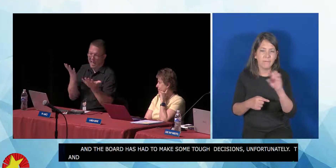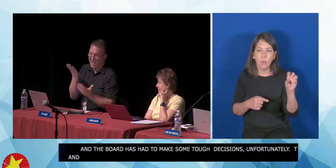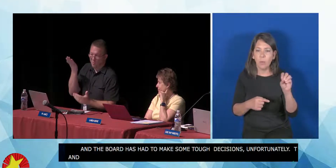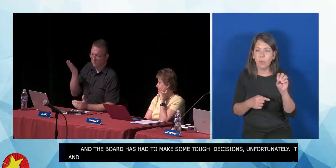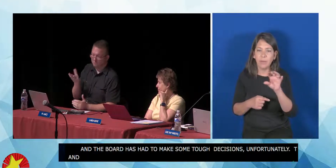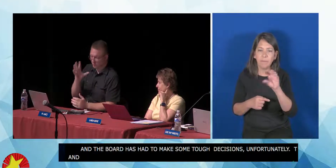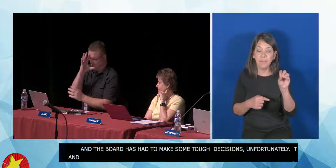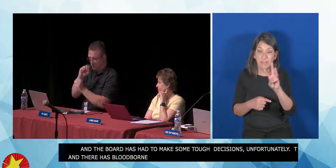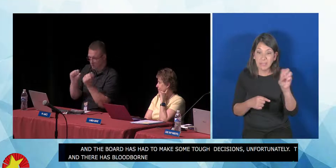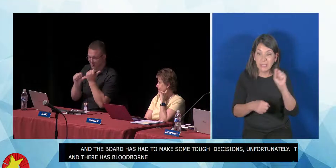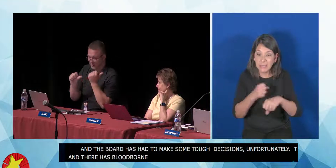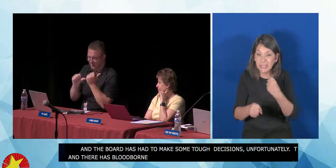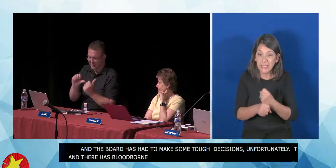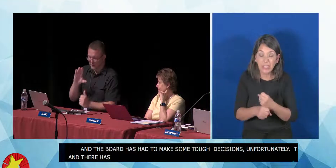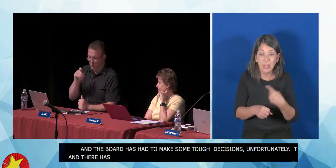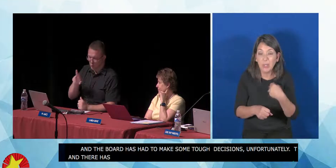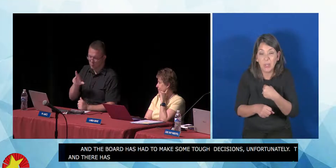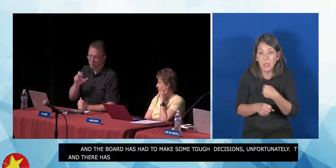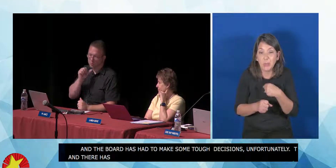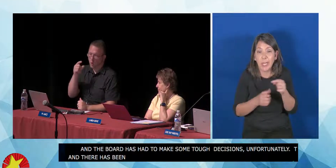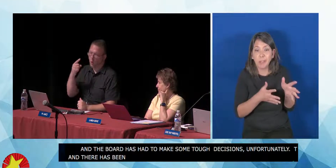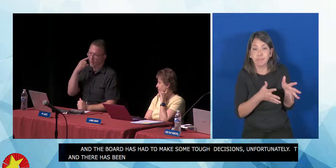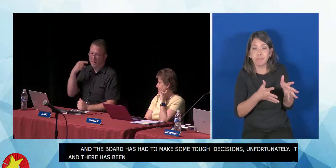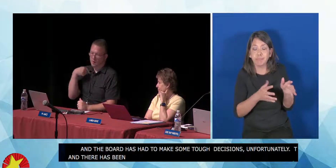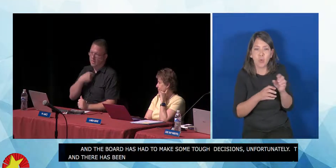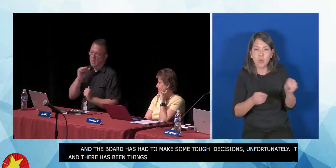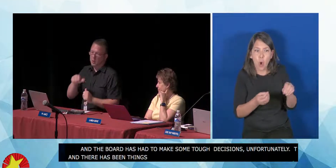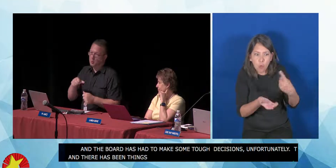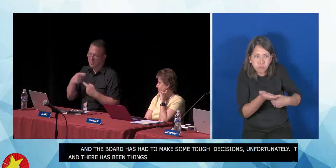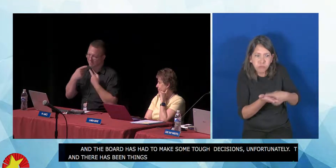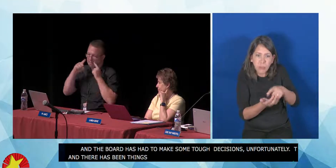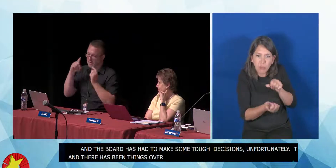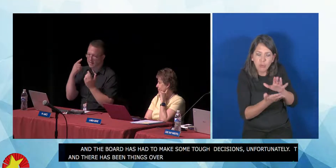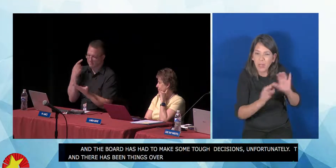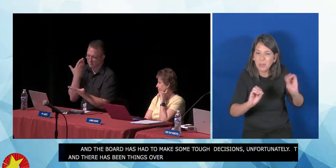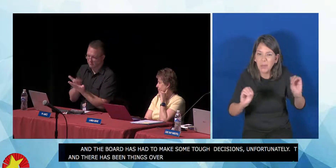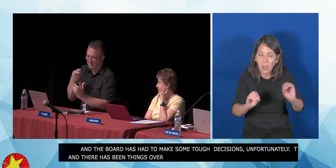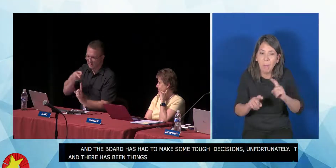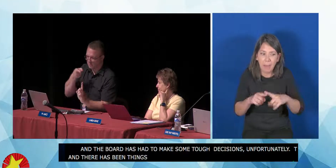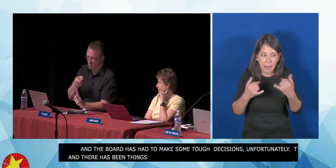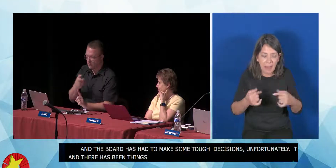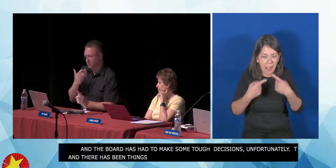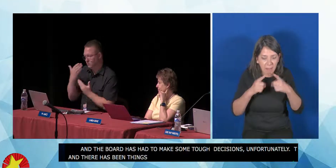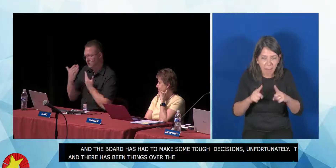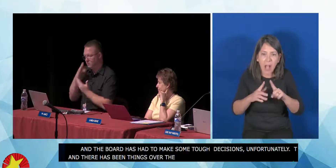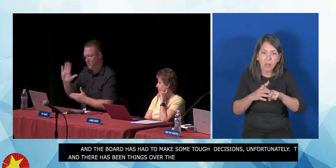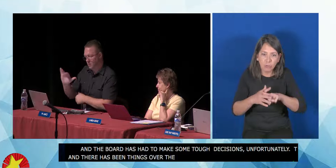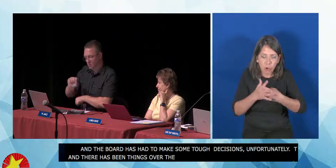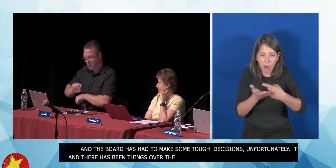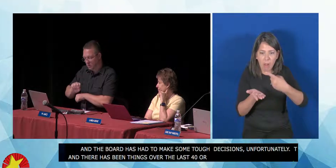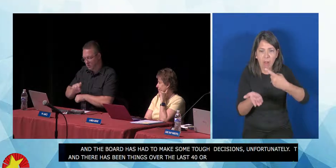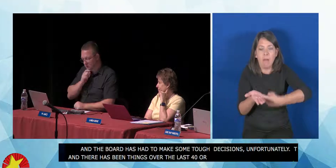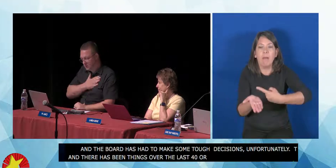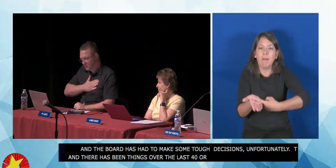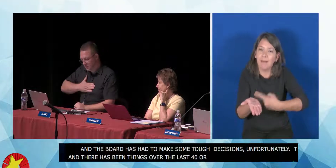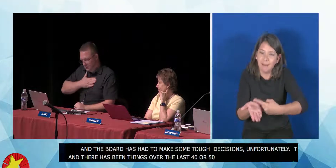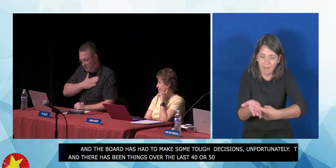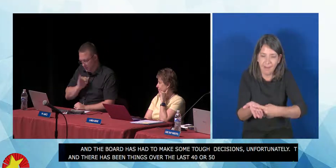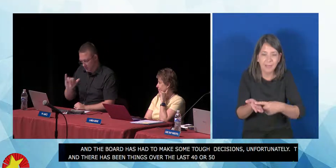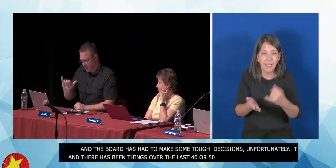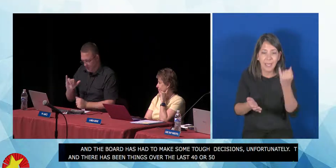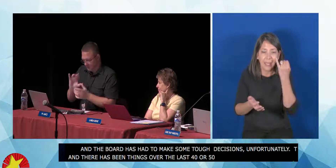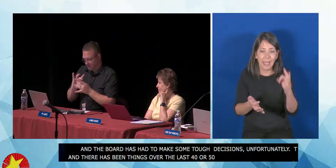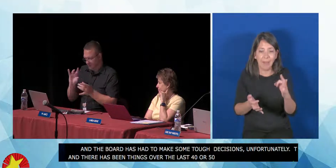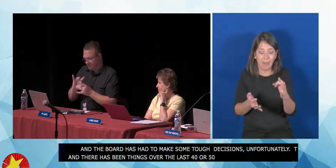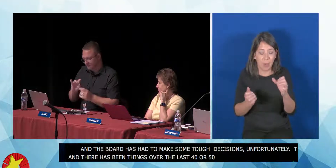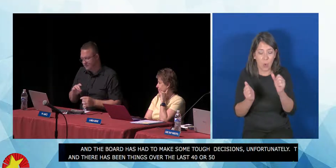we are finally addressing. And with Assistant Superintendent Cooper here, I don't think we would be where we are